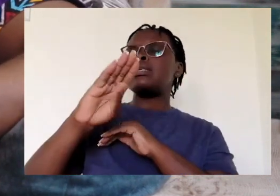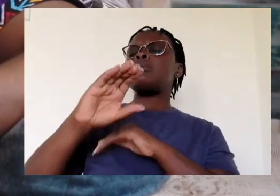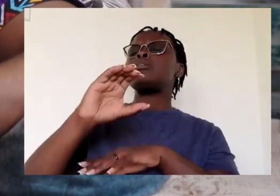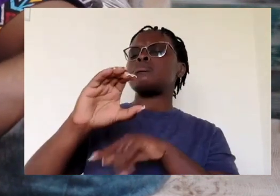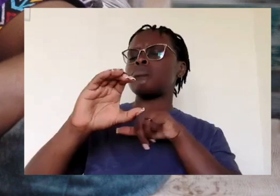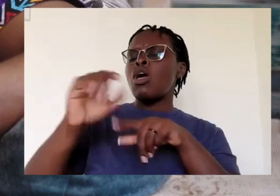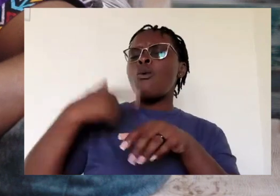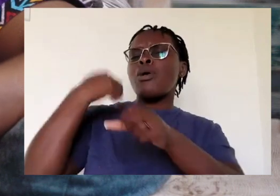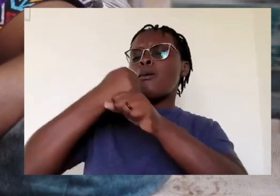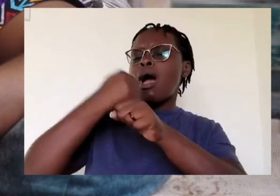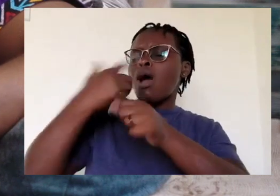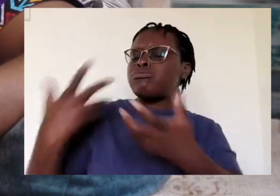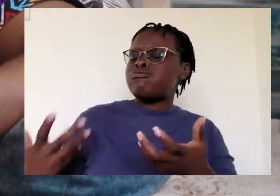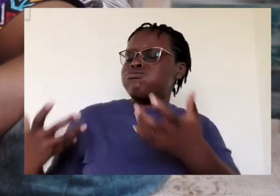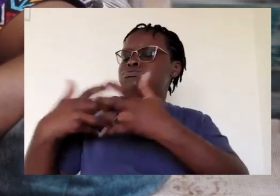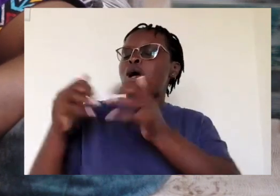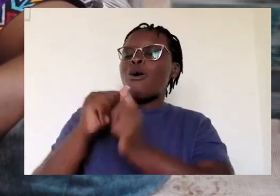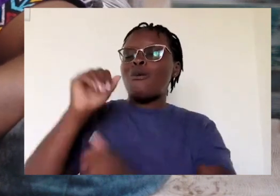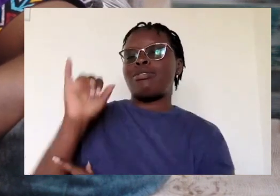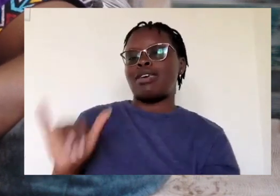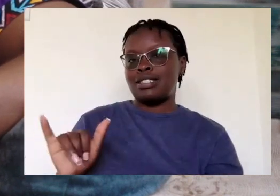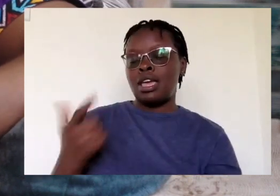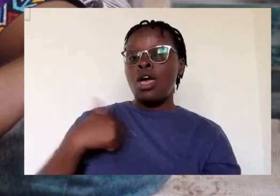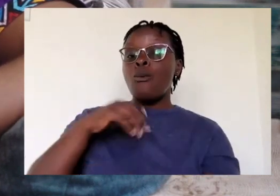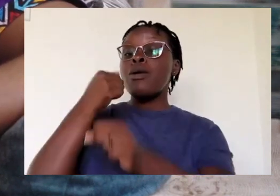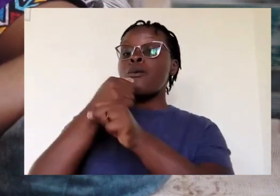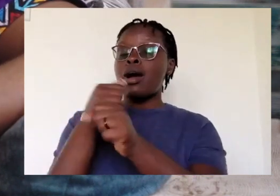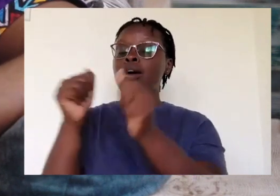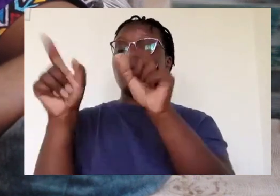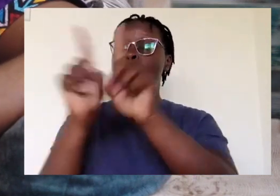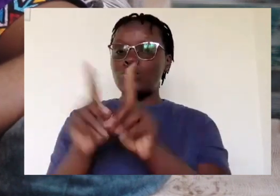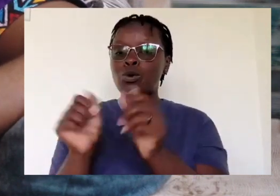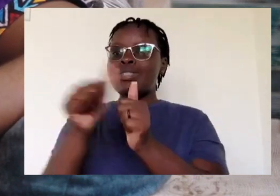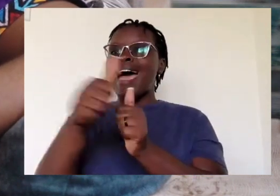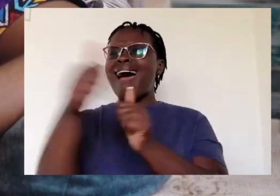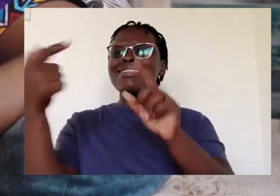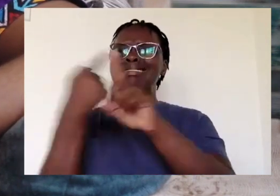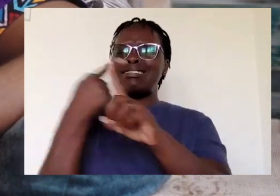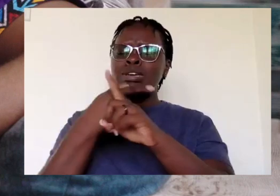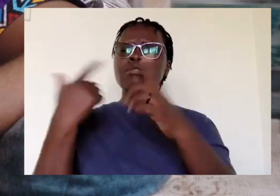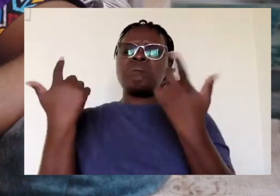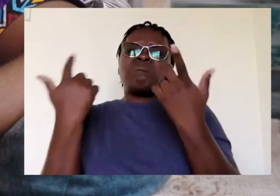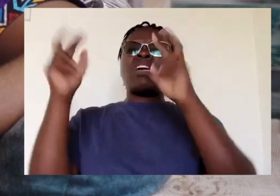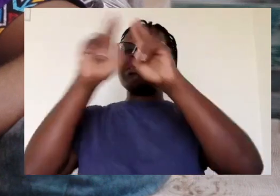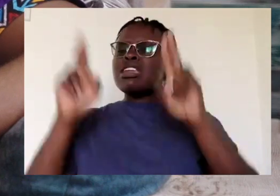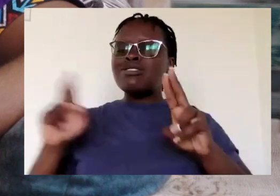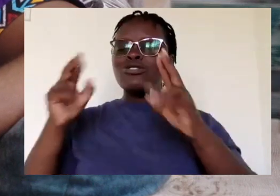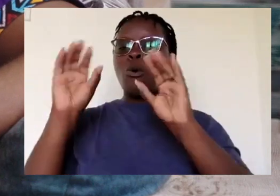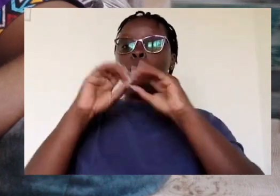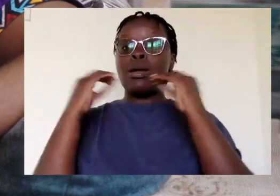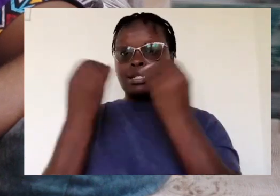tend to also work according to that particular as information. We work also with the other global organizations,